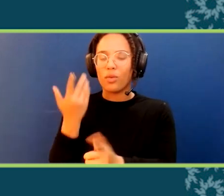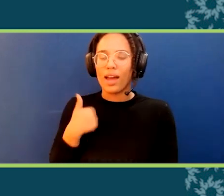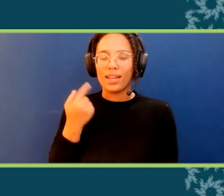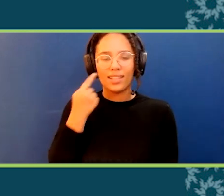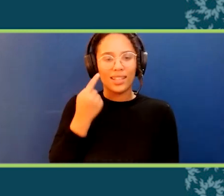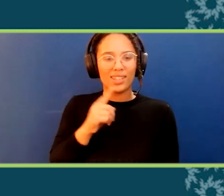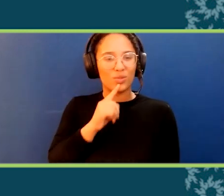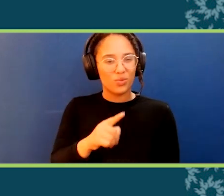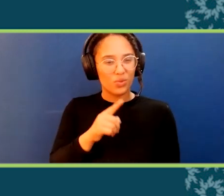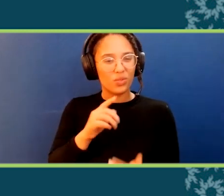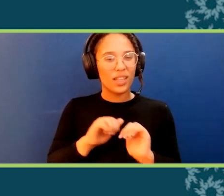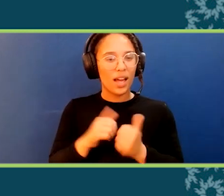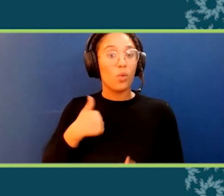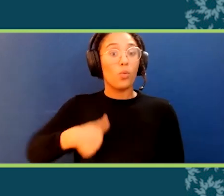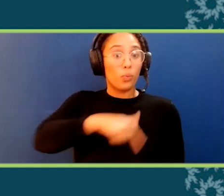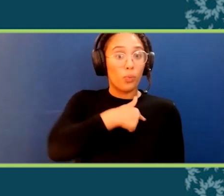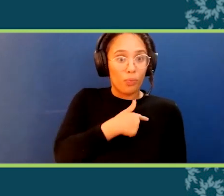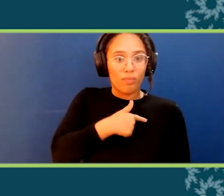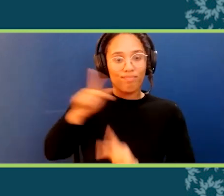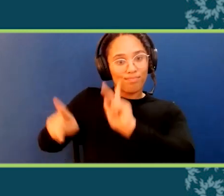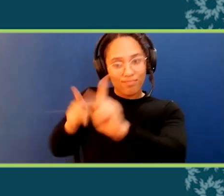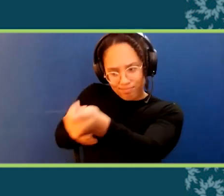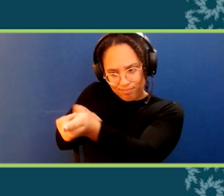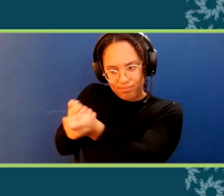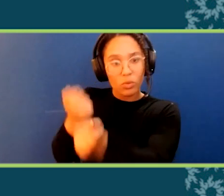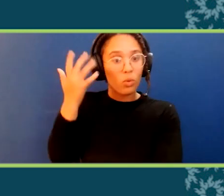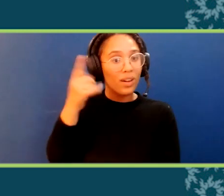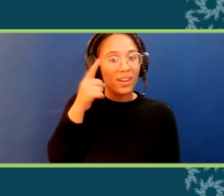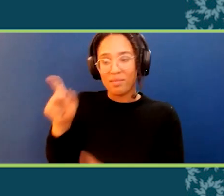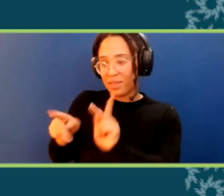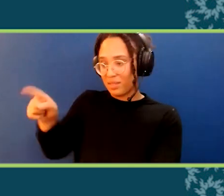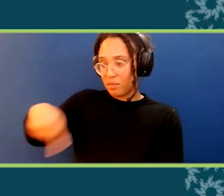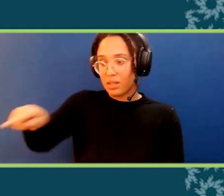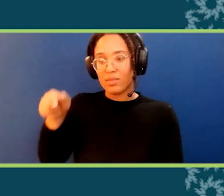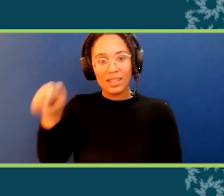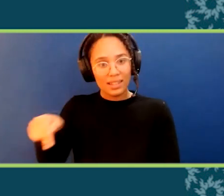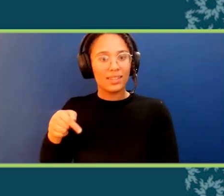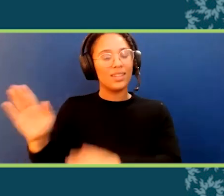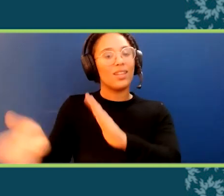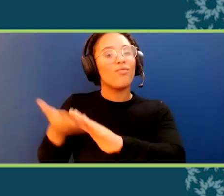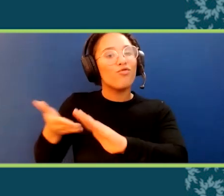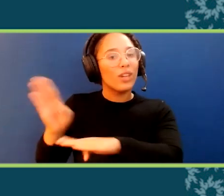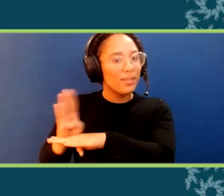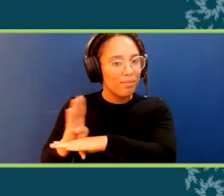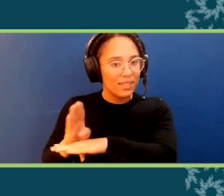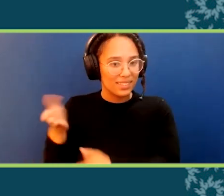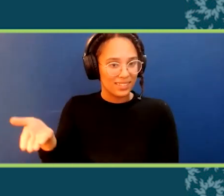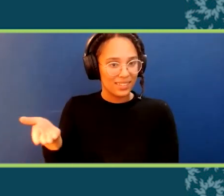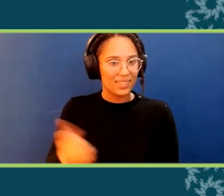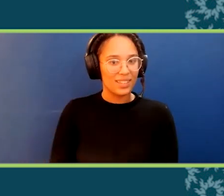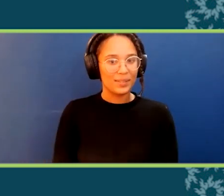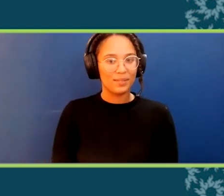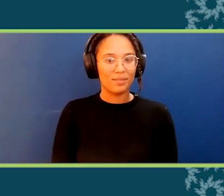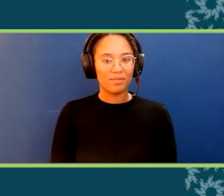people, because again, people are the ones that drive your business and your organization.